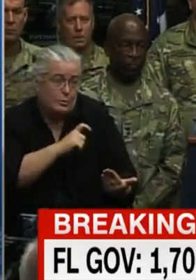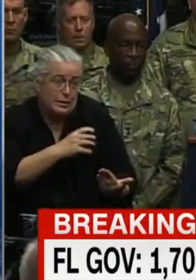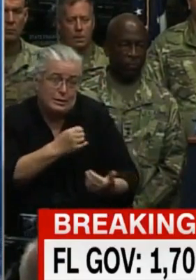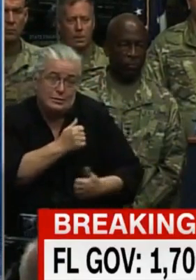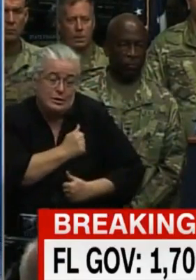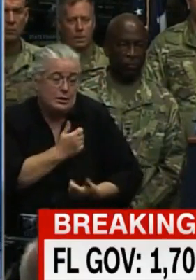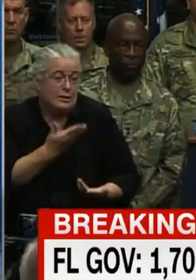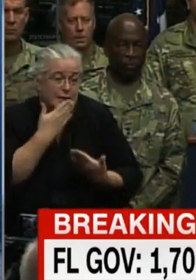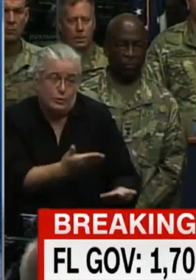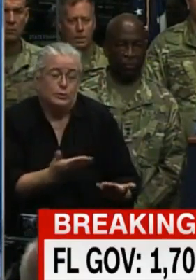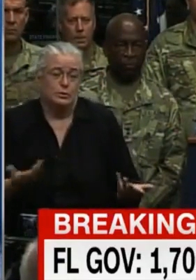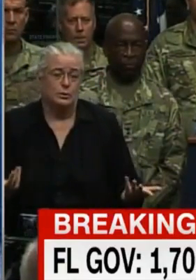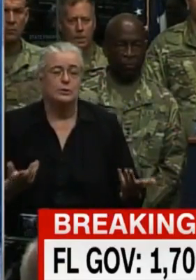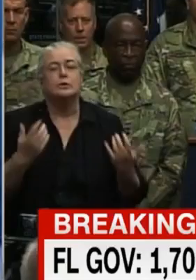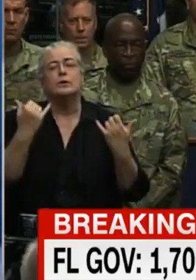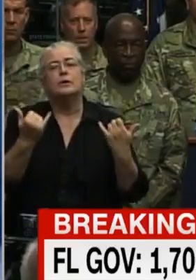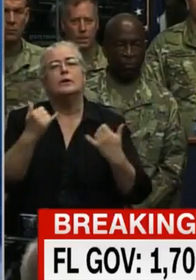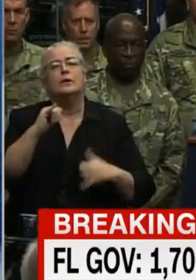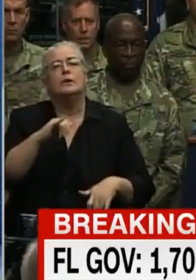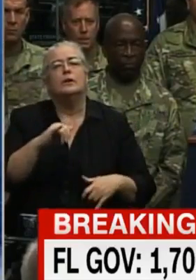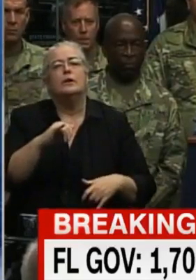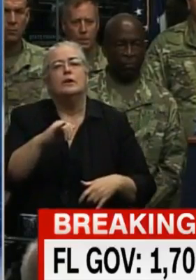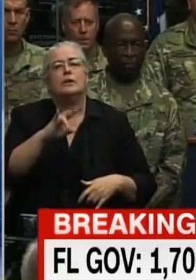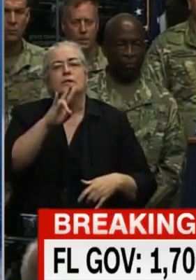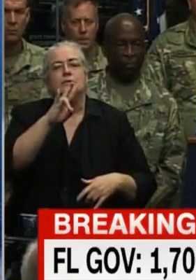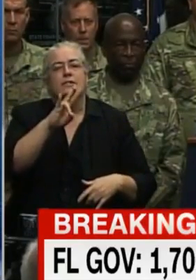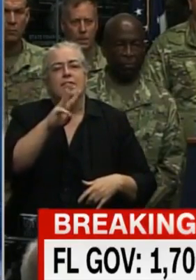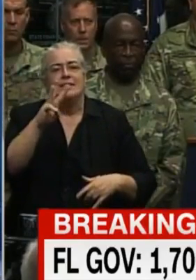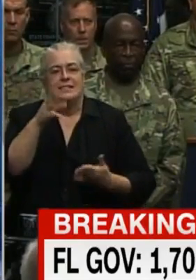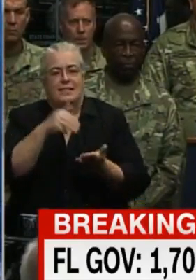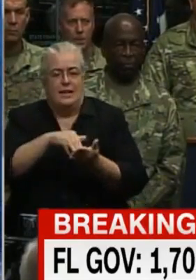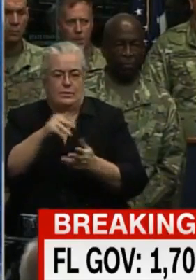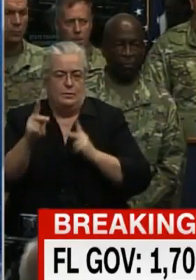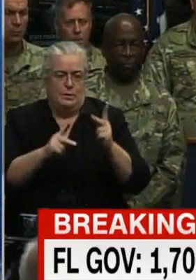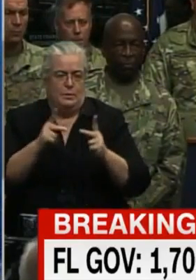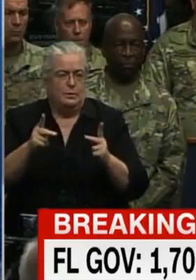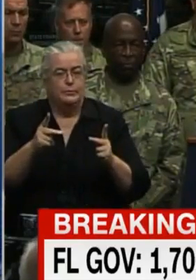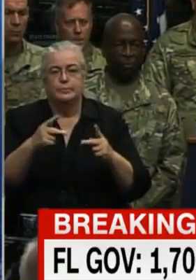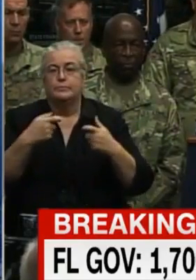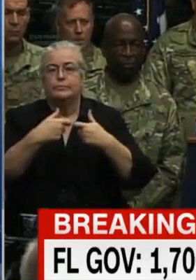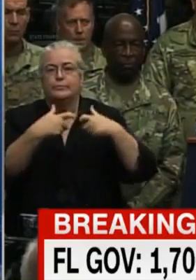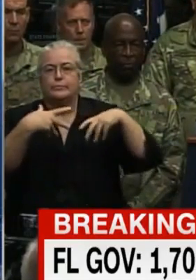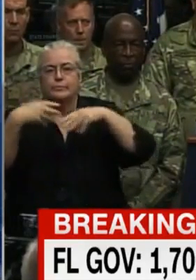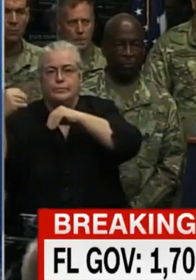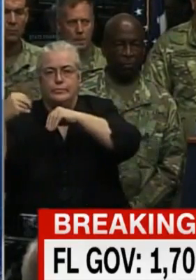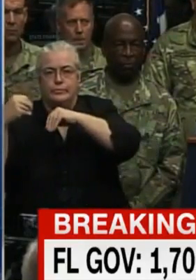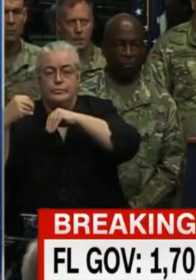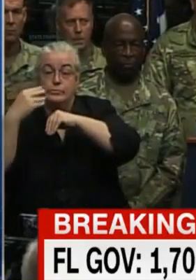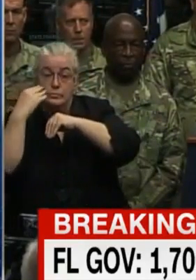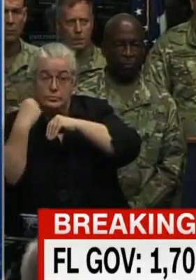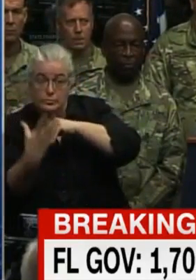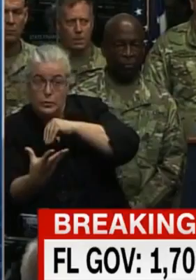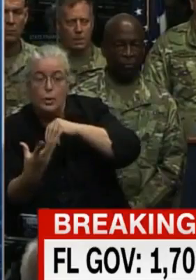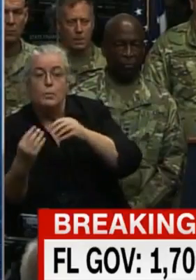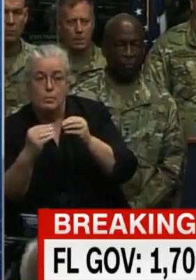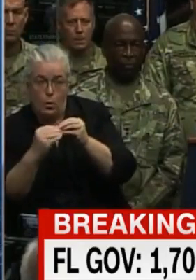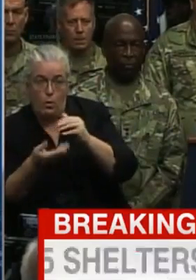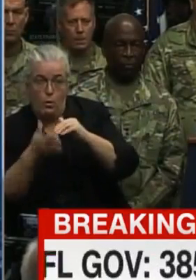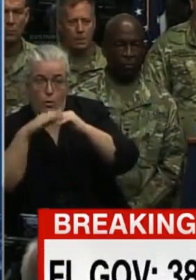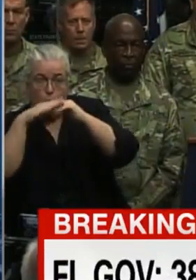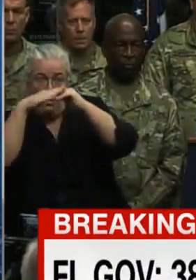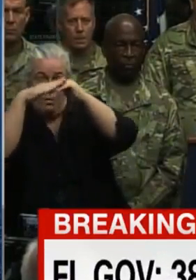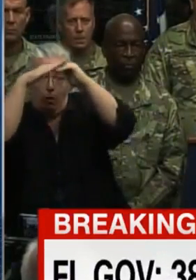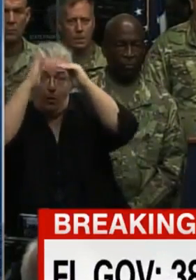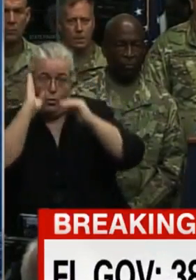Utilities. Right now, more than 76,000 people are without power. It's going to get worse. Utility providers have